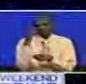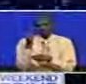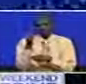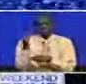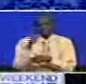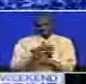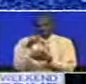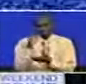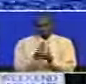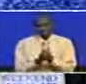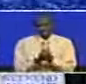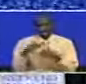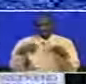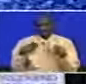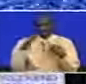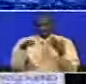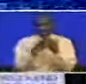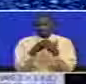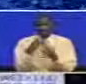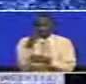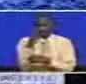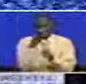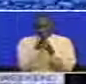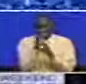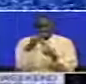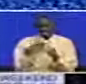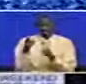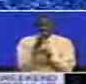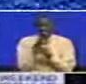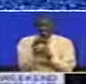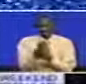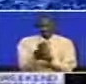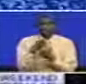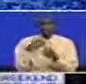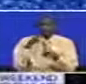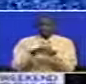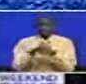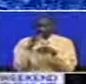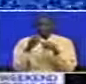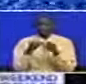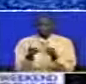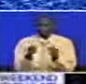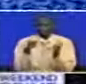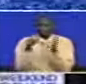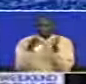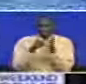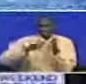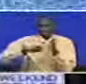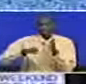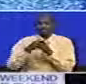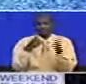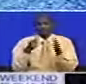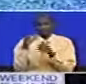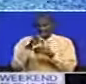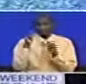more days following an appeal by three mainstream media houses seeking to settle pending issues before the country